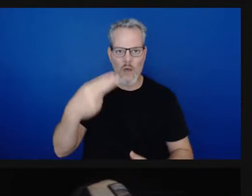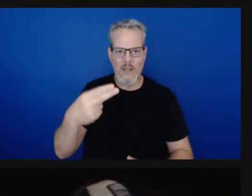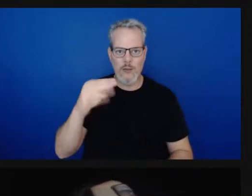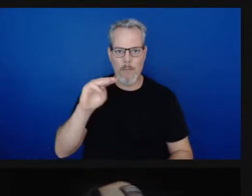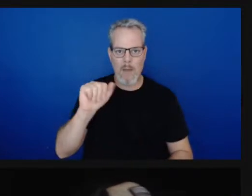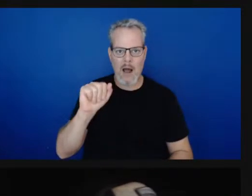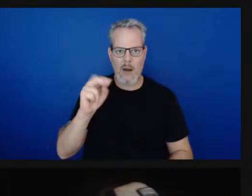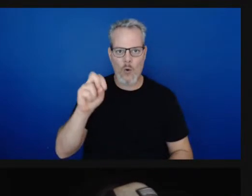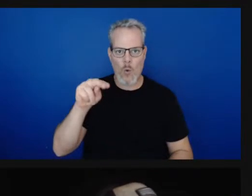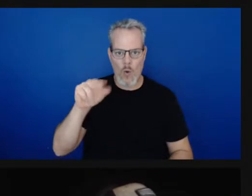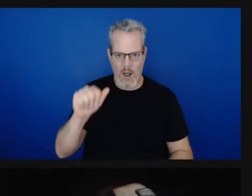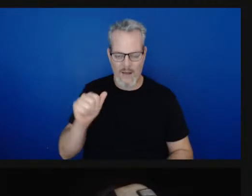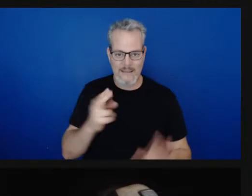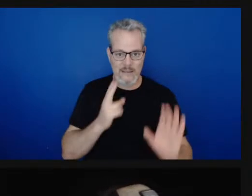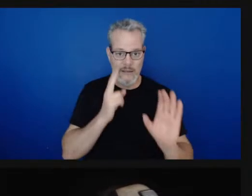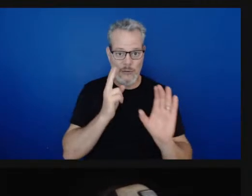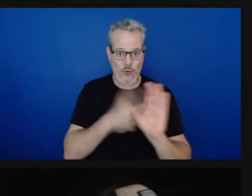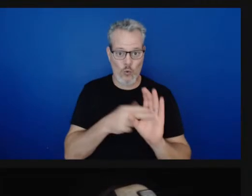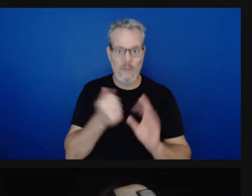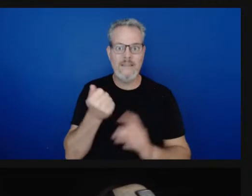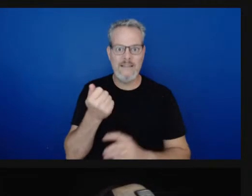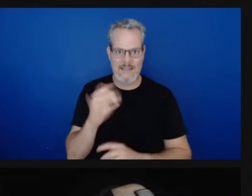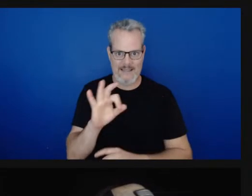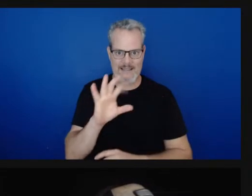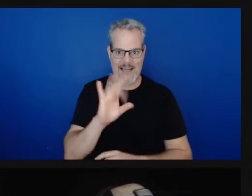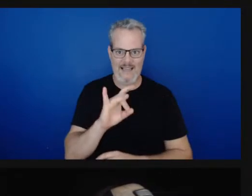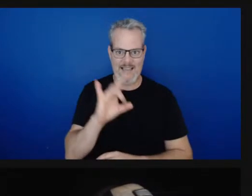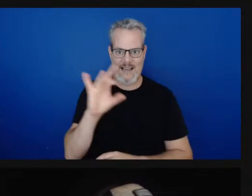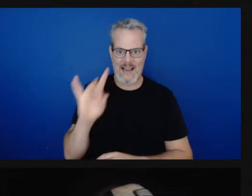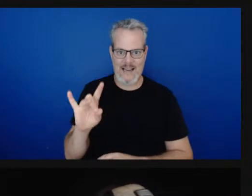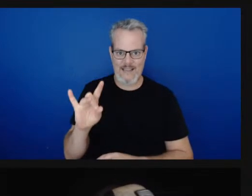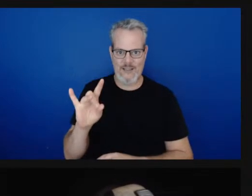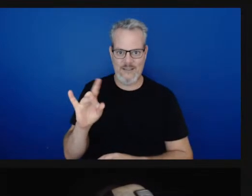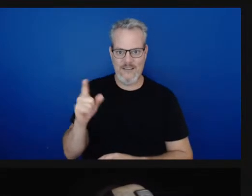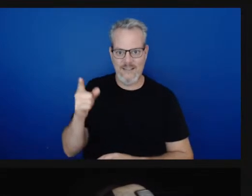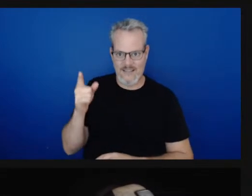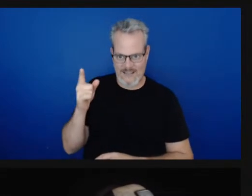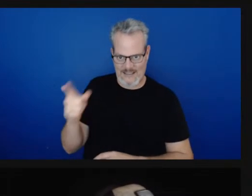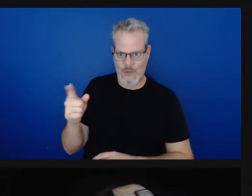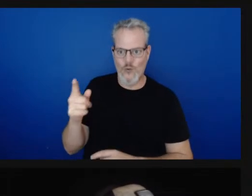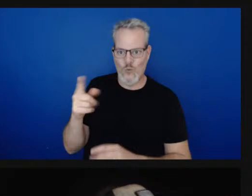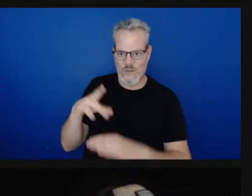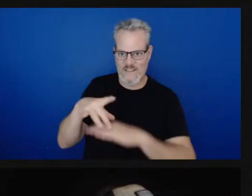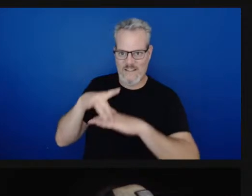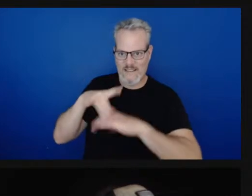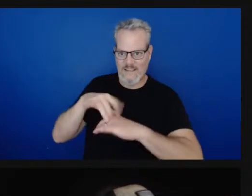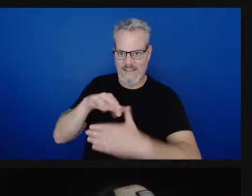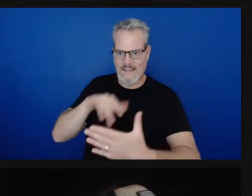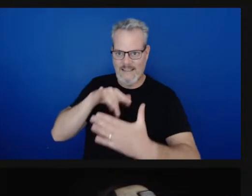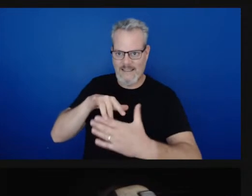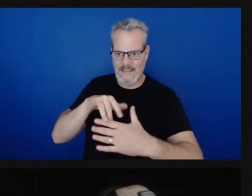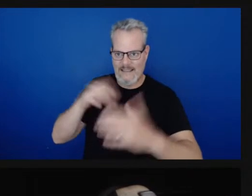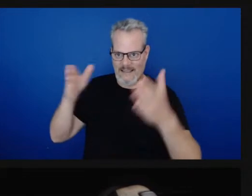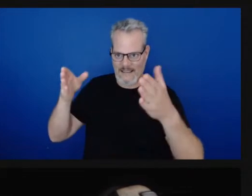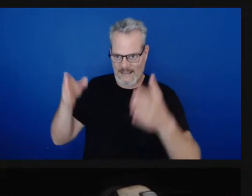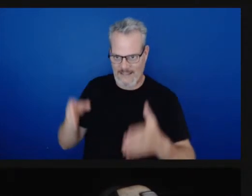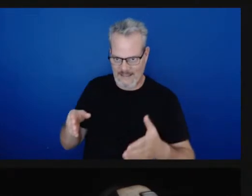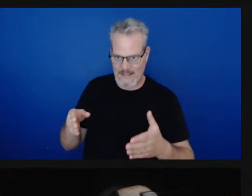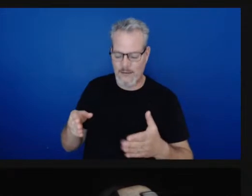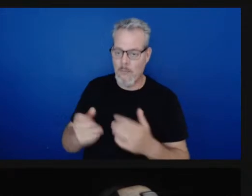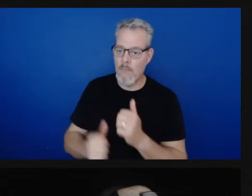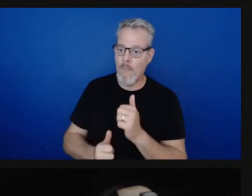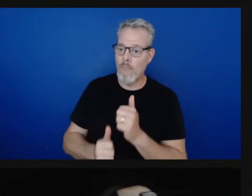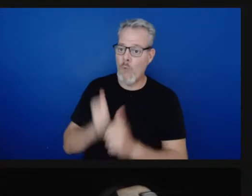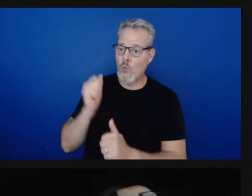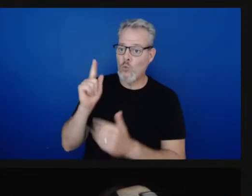joined HVO in 1988 as a geophysicist, and notably, much of his